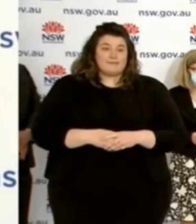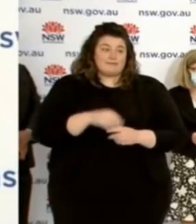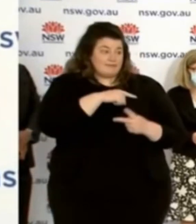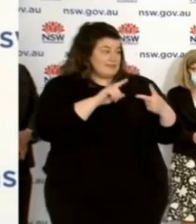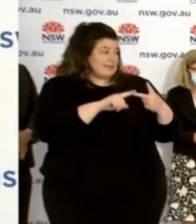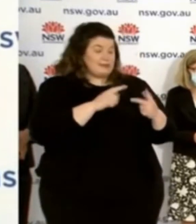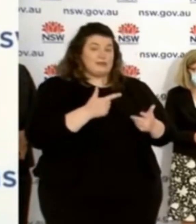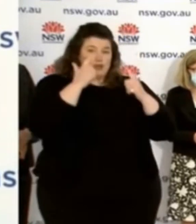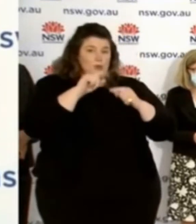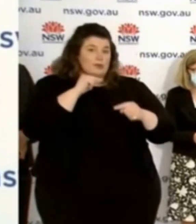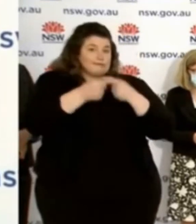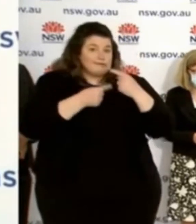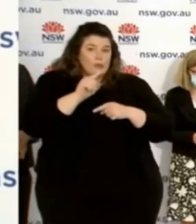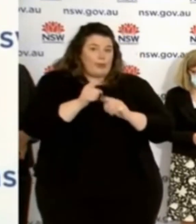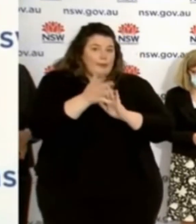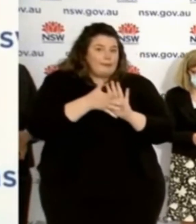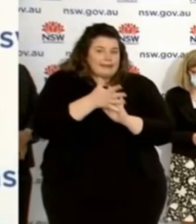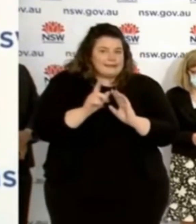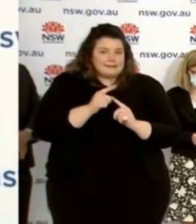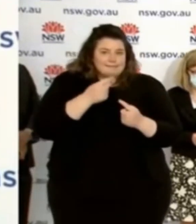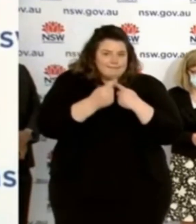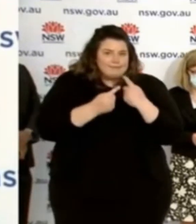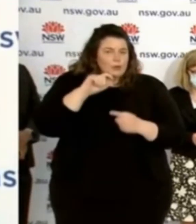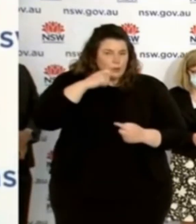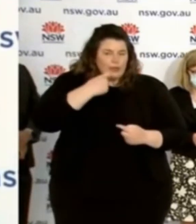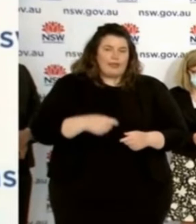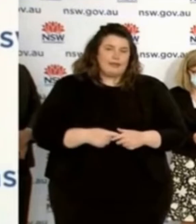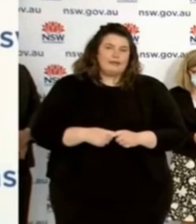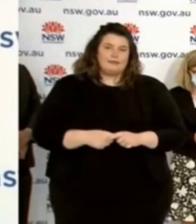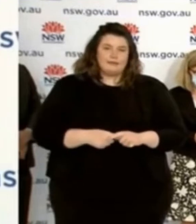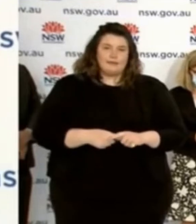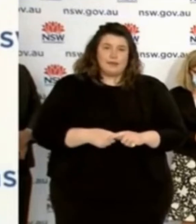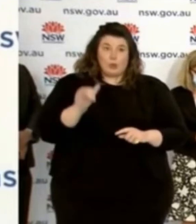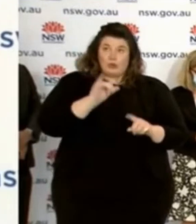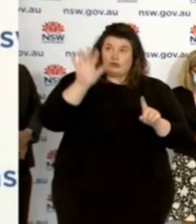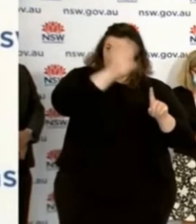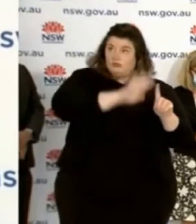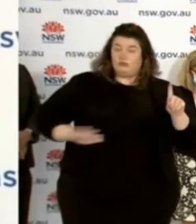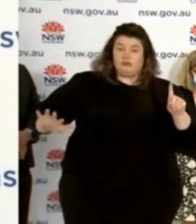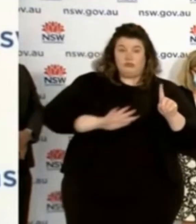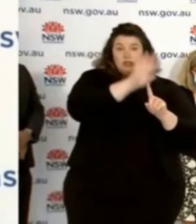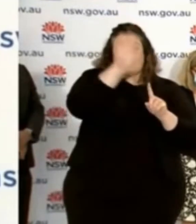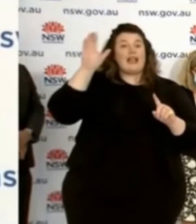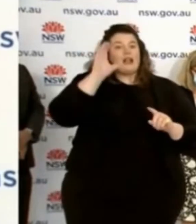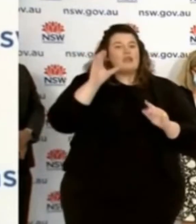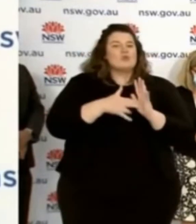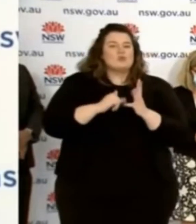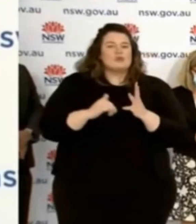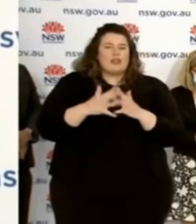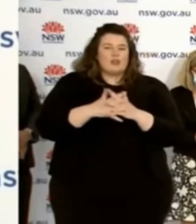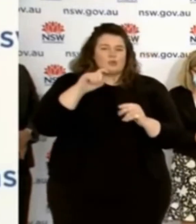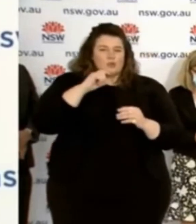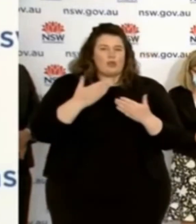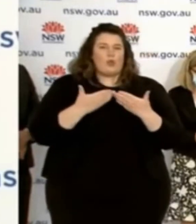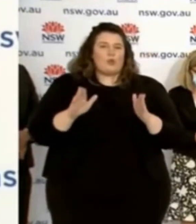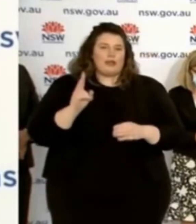detail to outline what that means and which parts of the community will be out of lockdown. But obviously